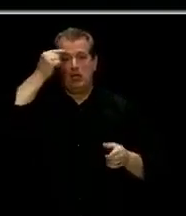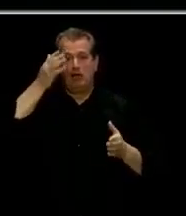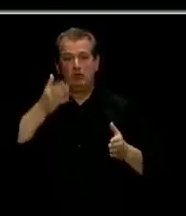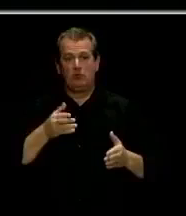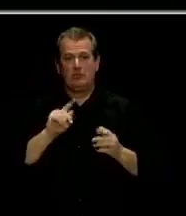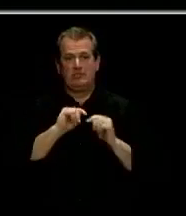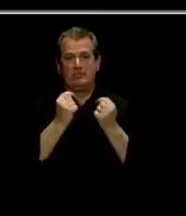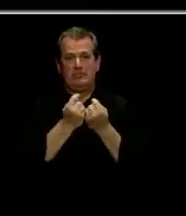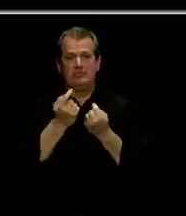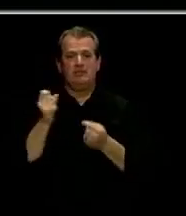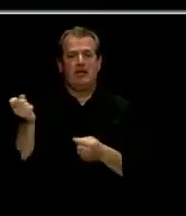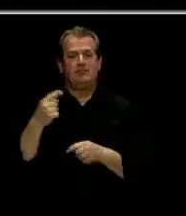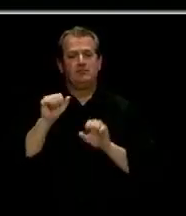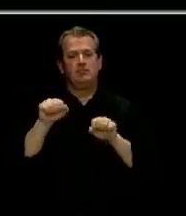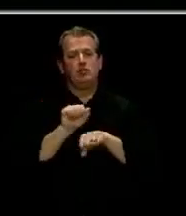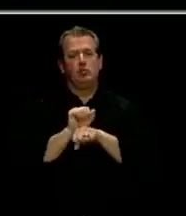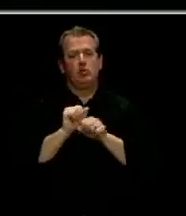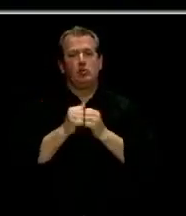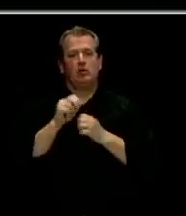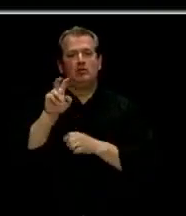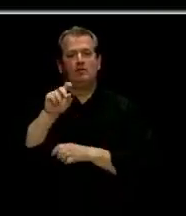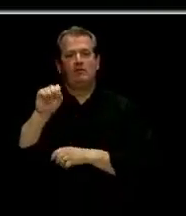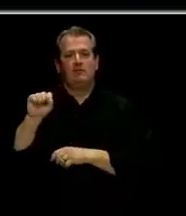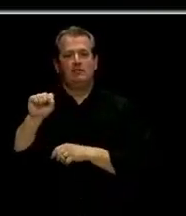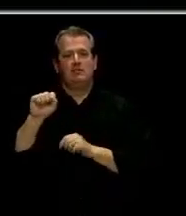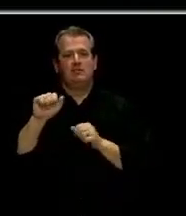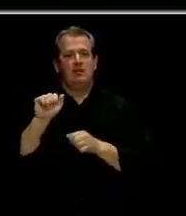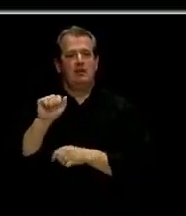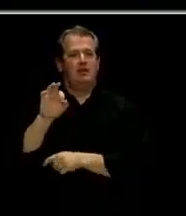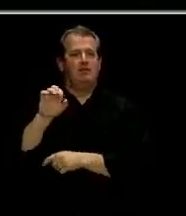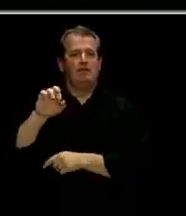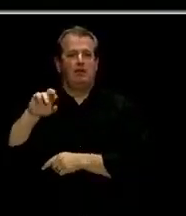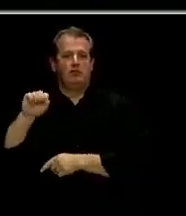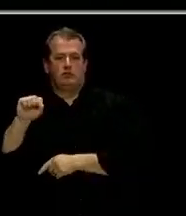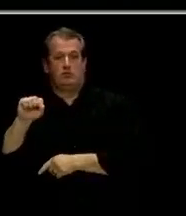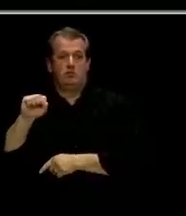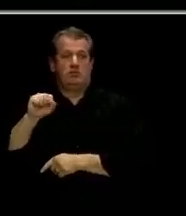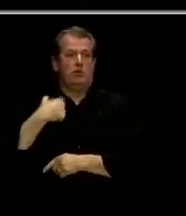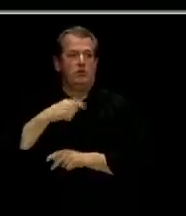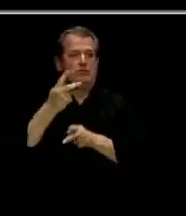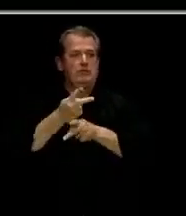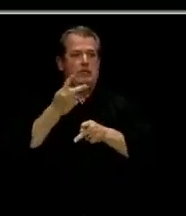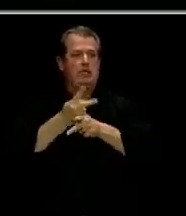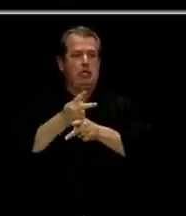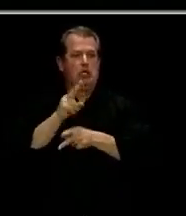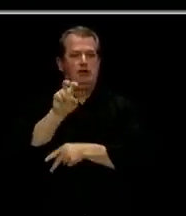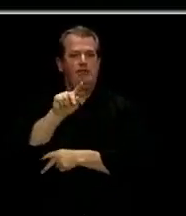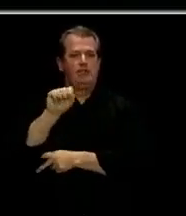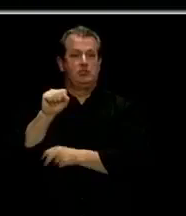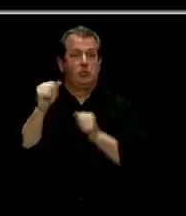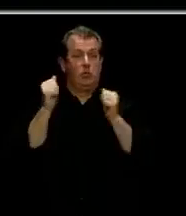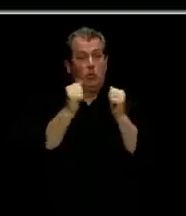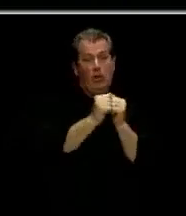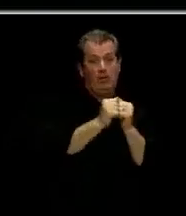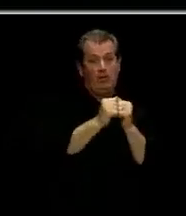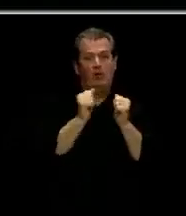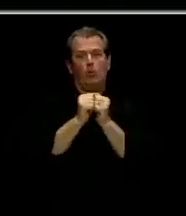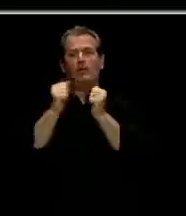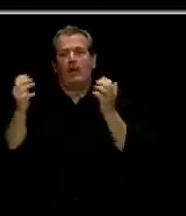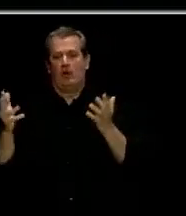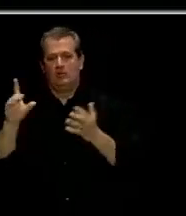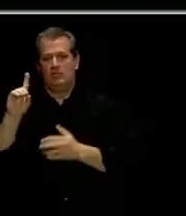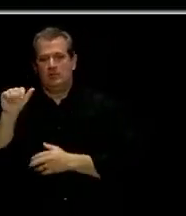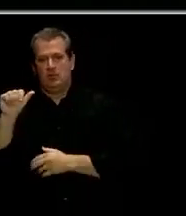for Veterans Affairs. And we take care of our Florida veterans who have disabilities and the ones without disabilities. But last year